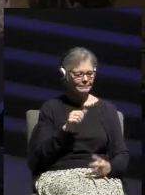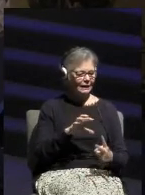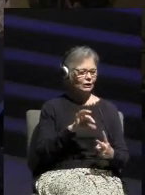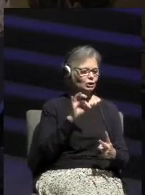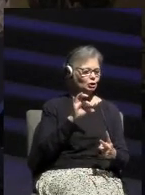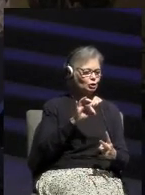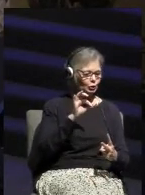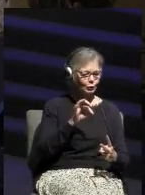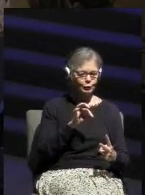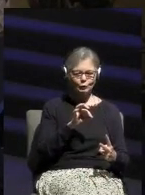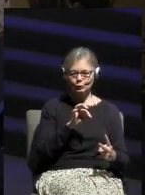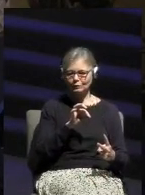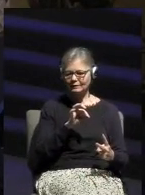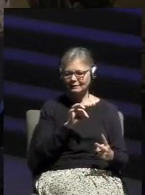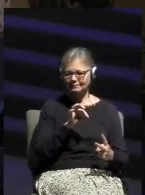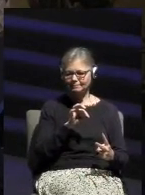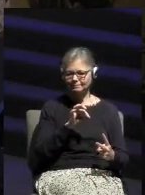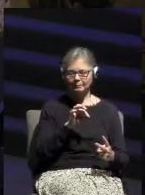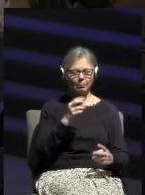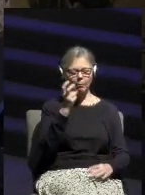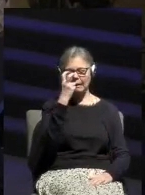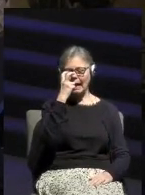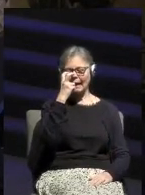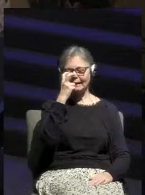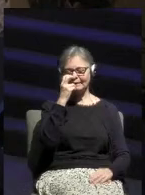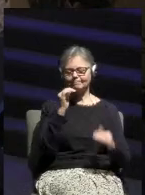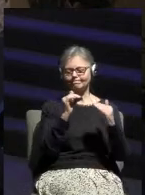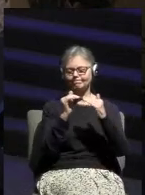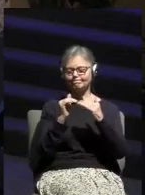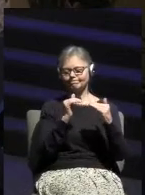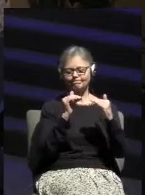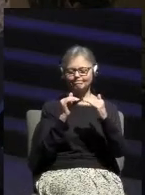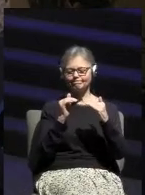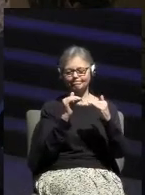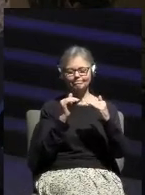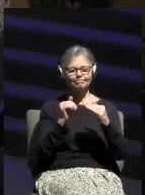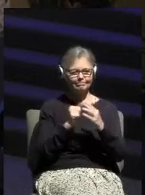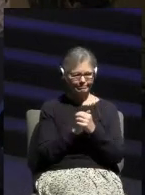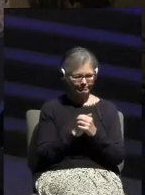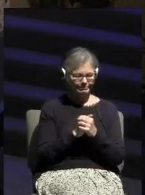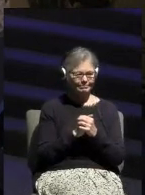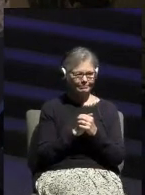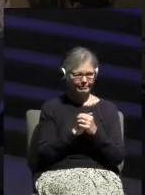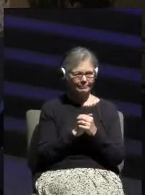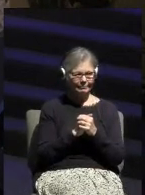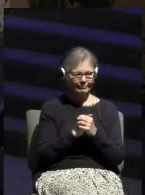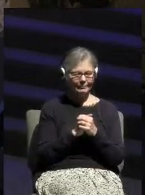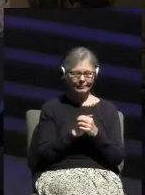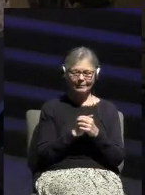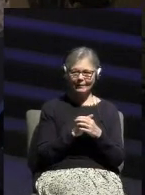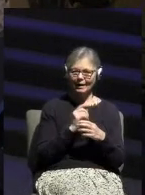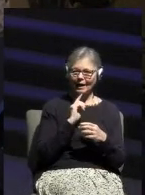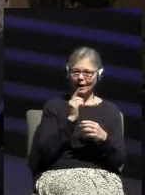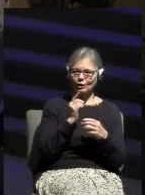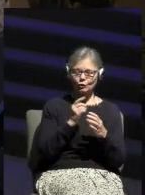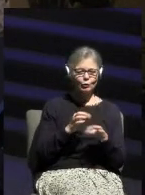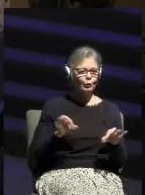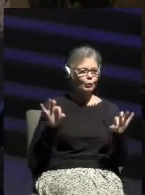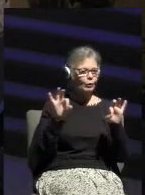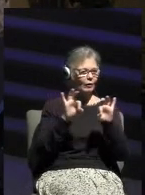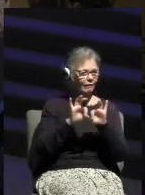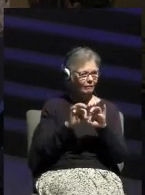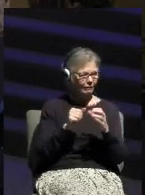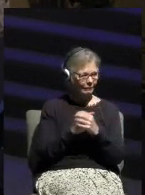a characteristic, being blind, in order for us to understand the true value and the deeper understanding of the